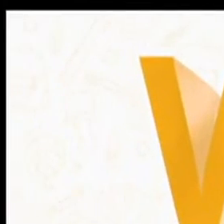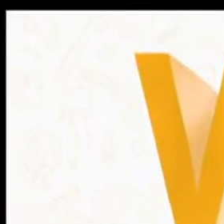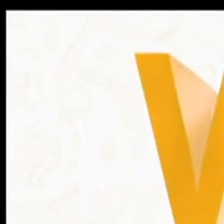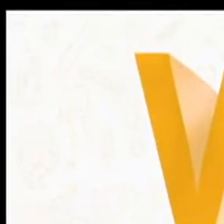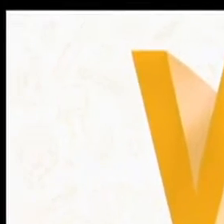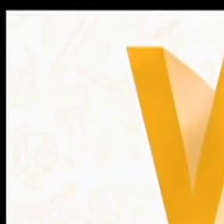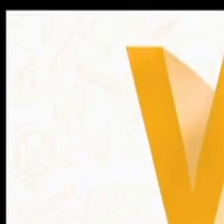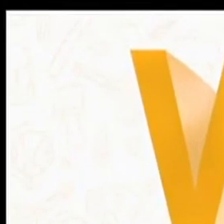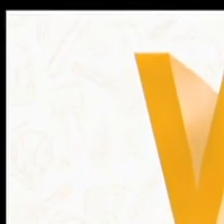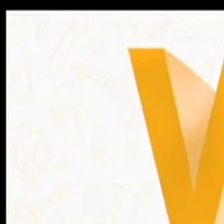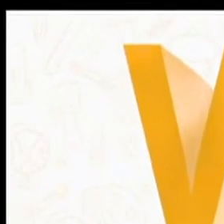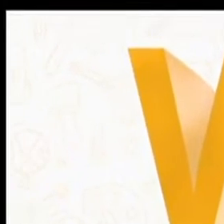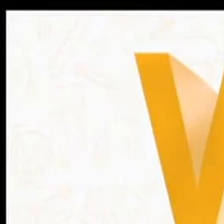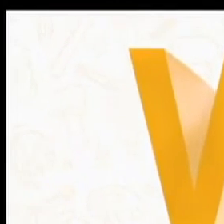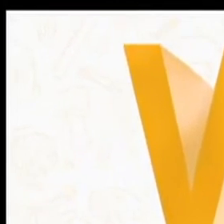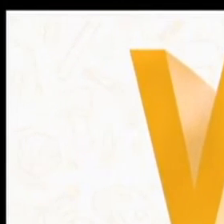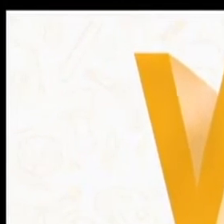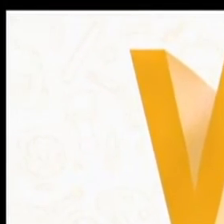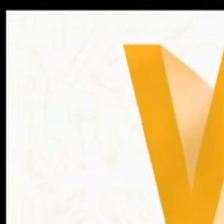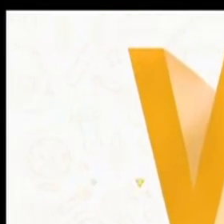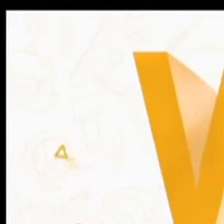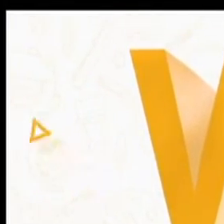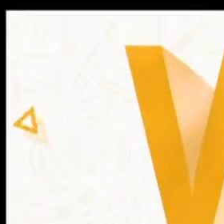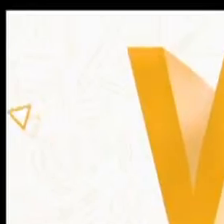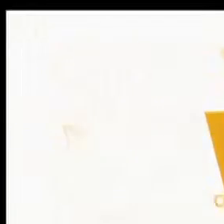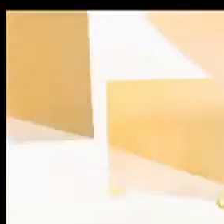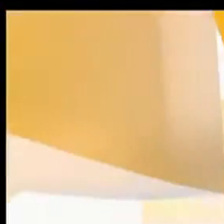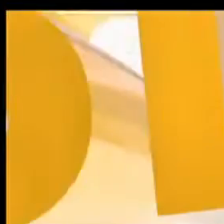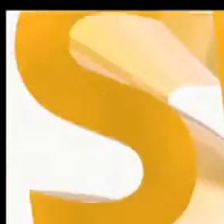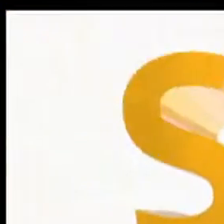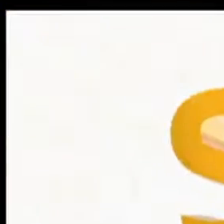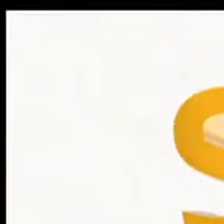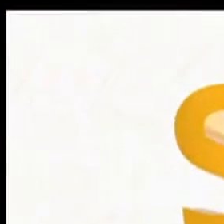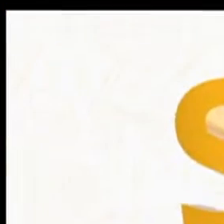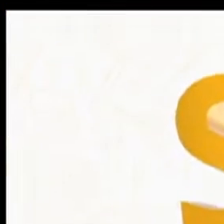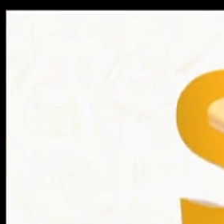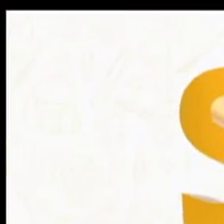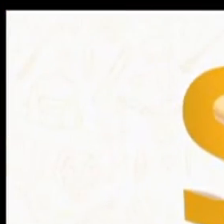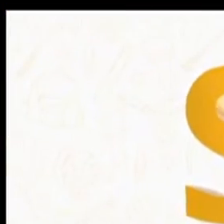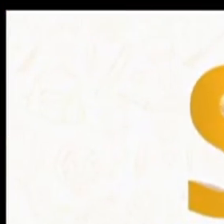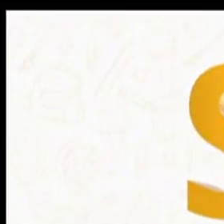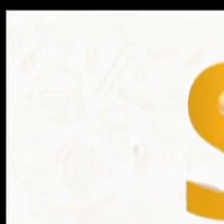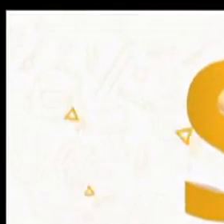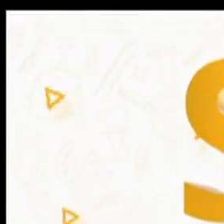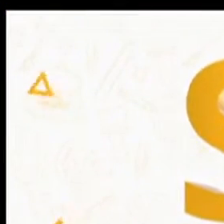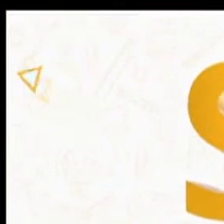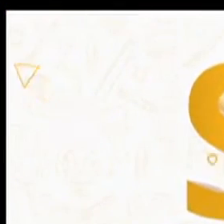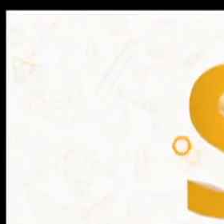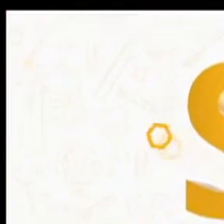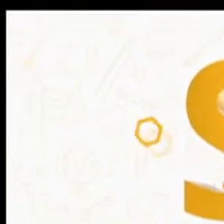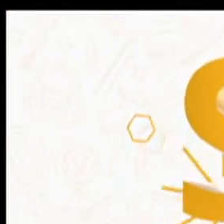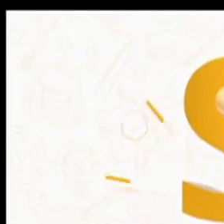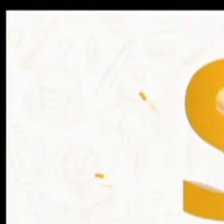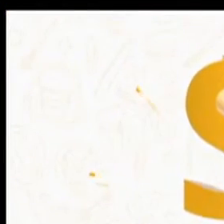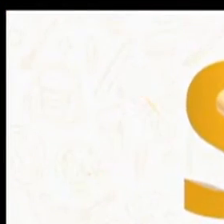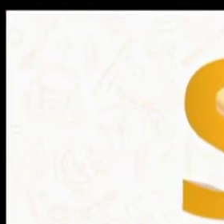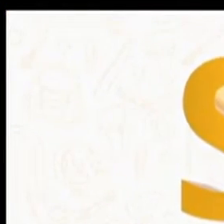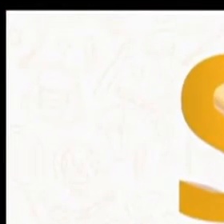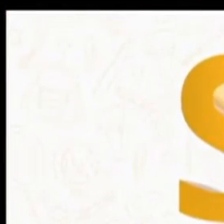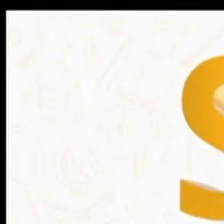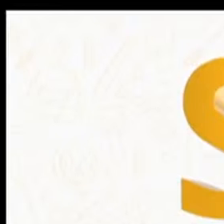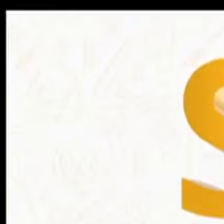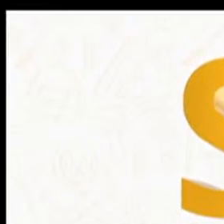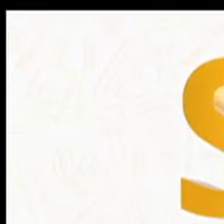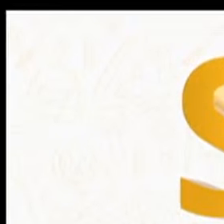Win free airtime with One Africa TV. Share your comments on the channel. SMS your feedback, name and